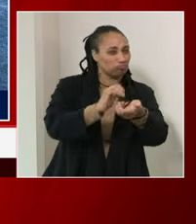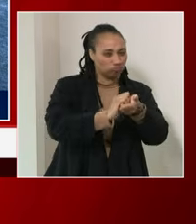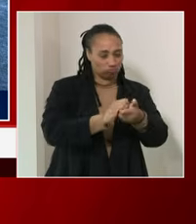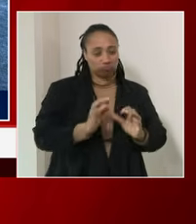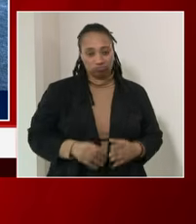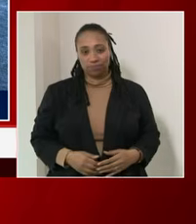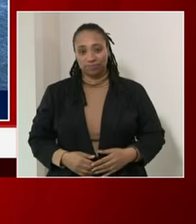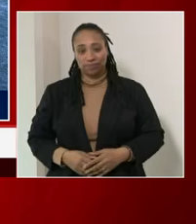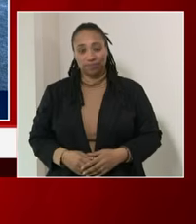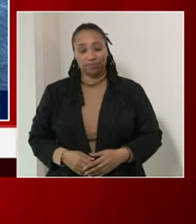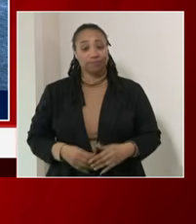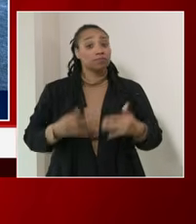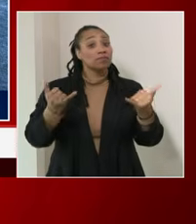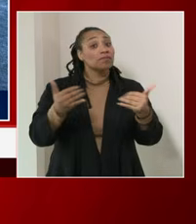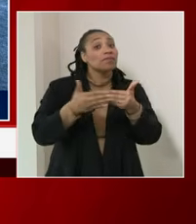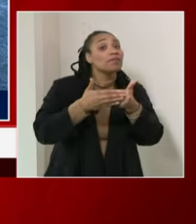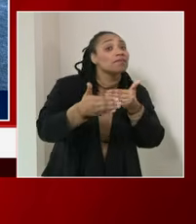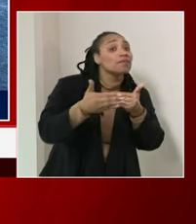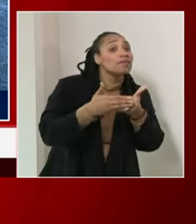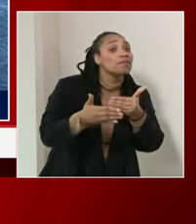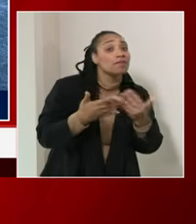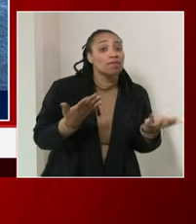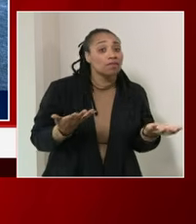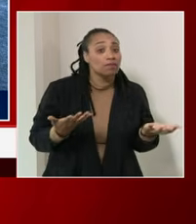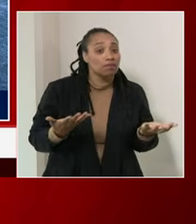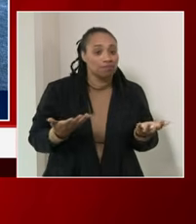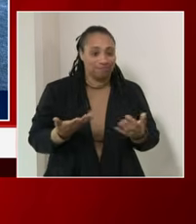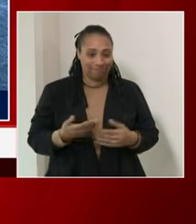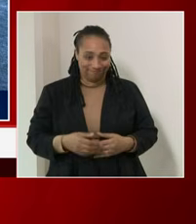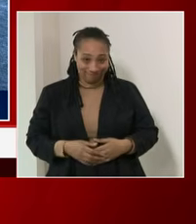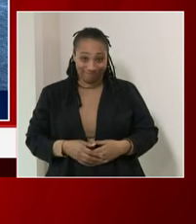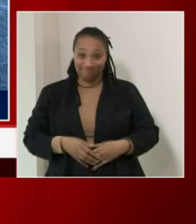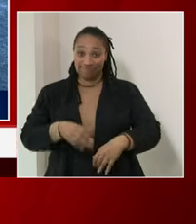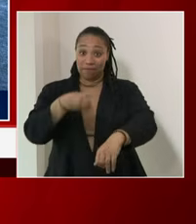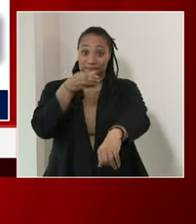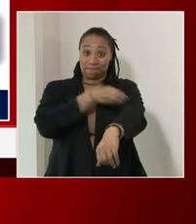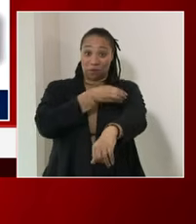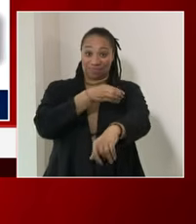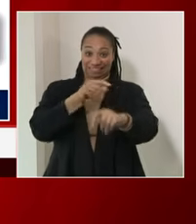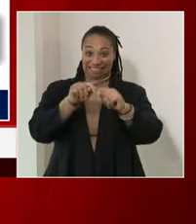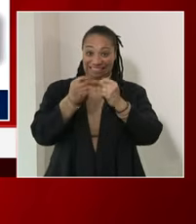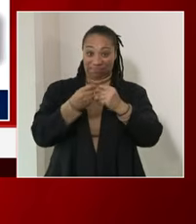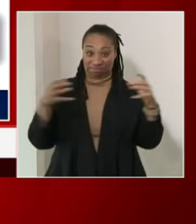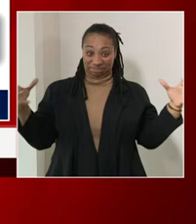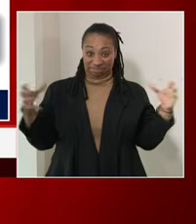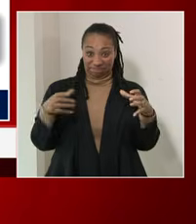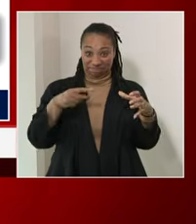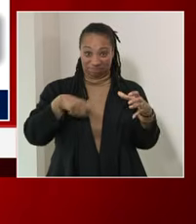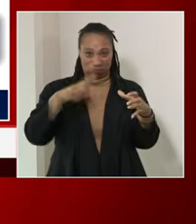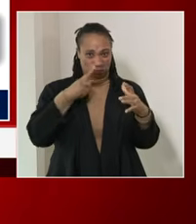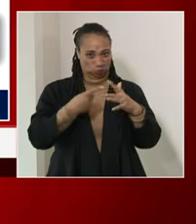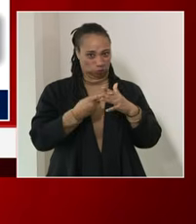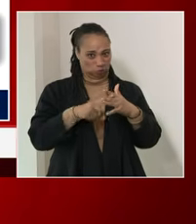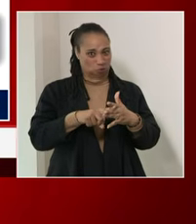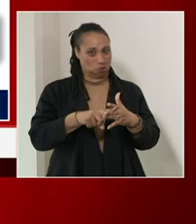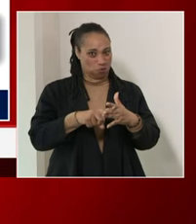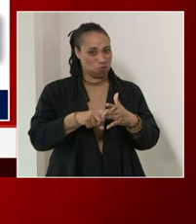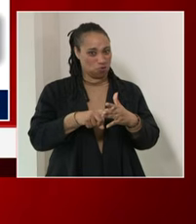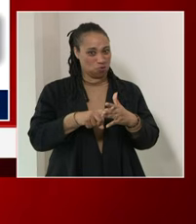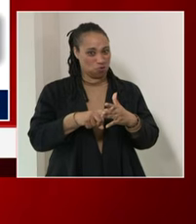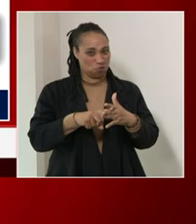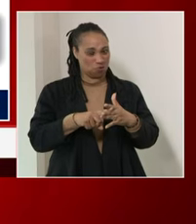Our enforcement teams will start to go out today. We are starting an education push and I'm referring to the sidewalk